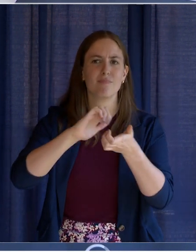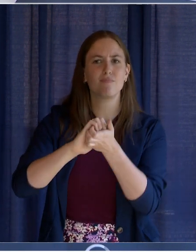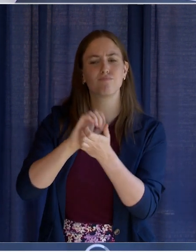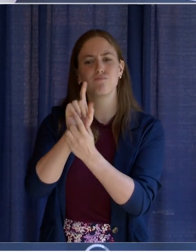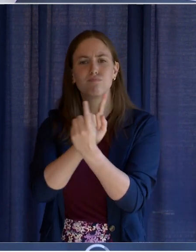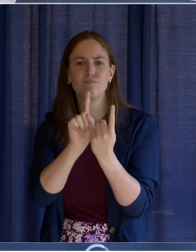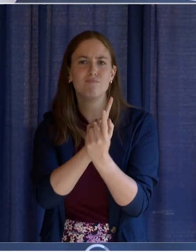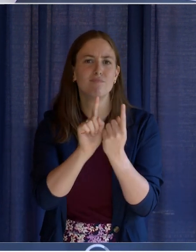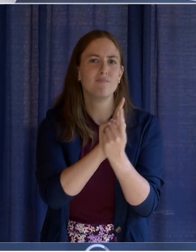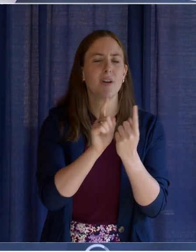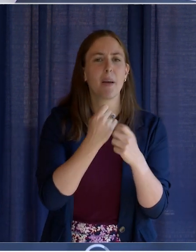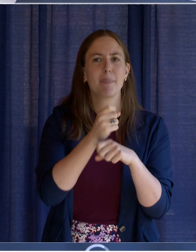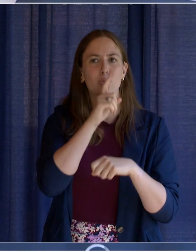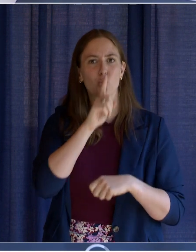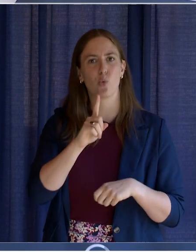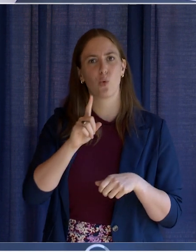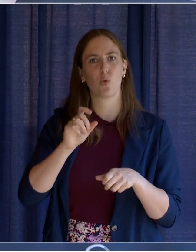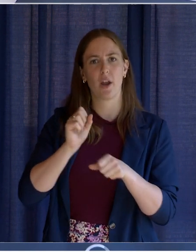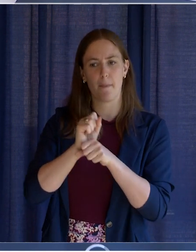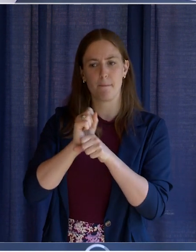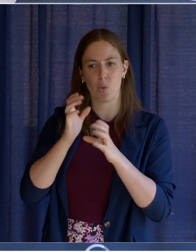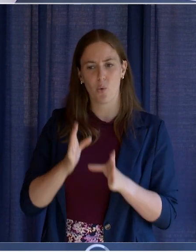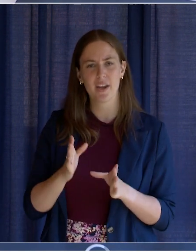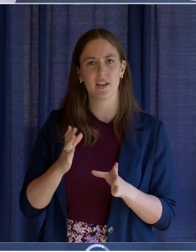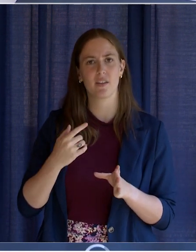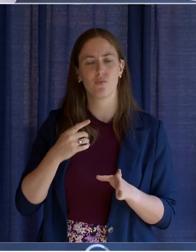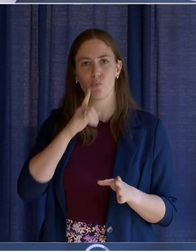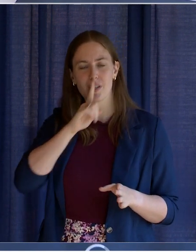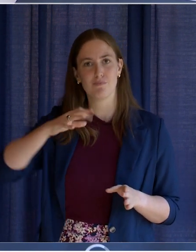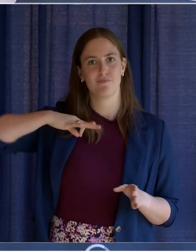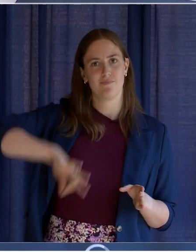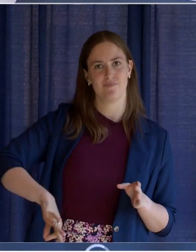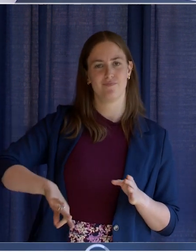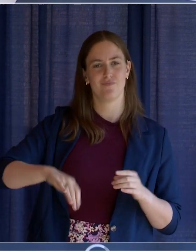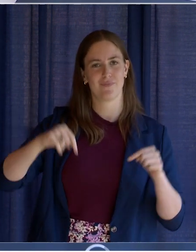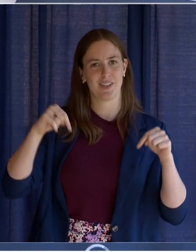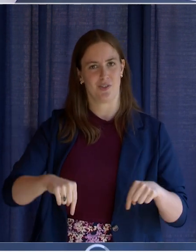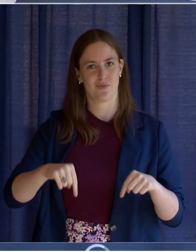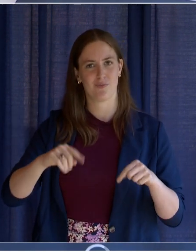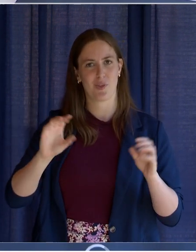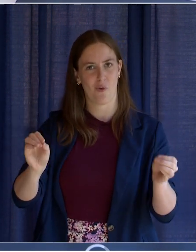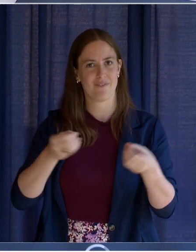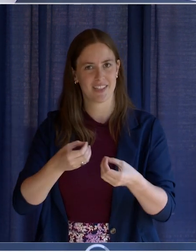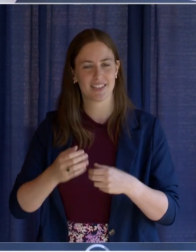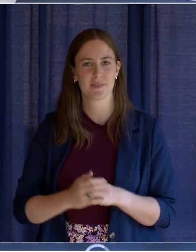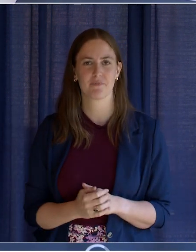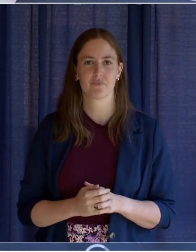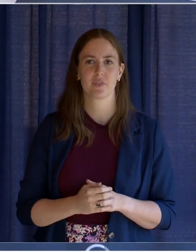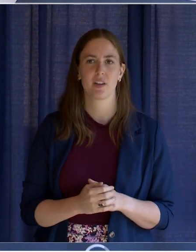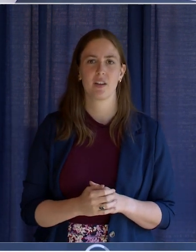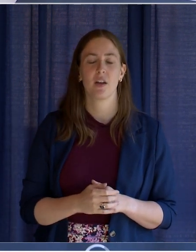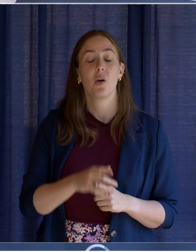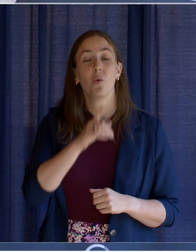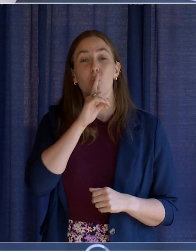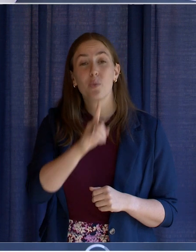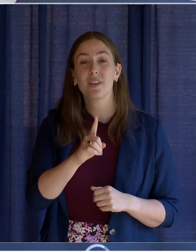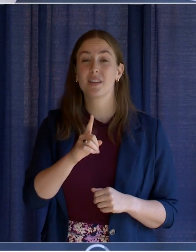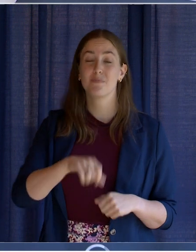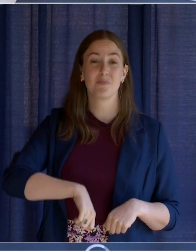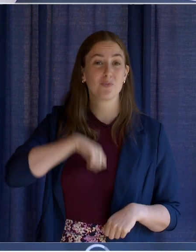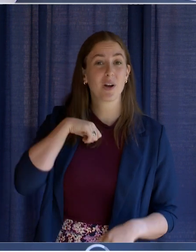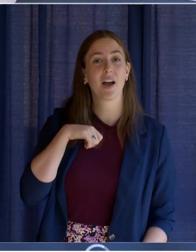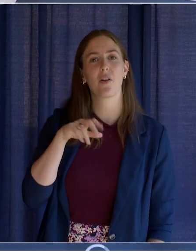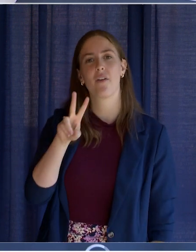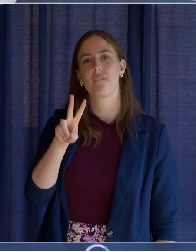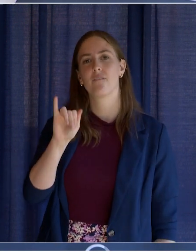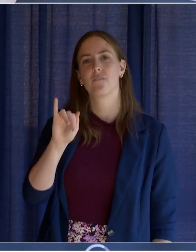getting the most out of their time in office. So we're especially proud of Virtru as the district's first Vitality